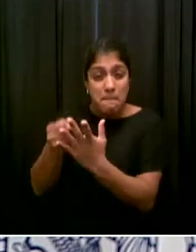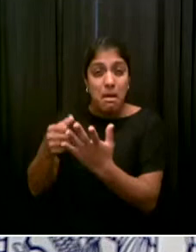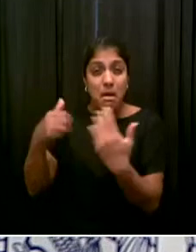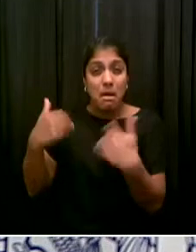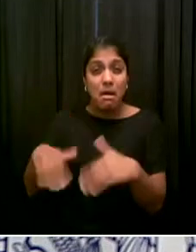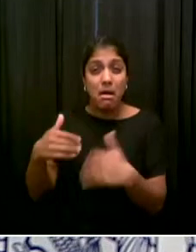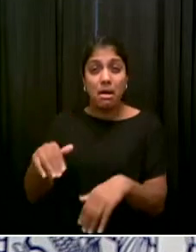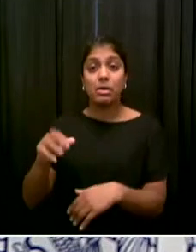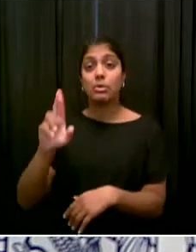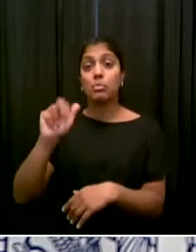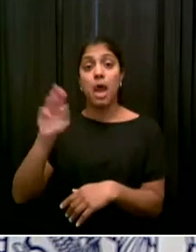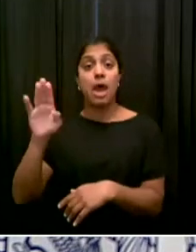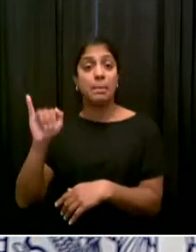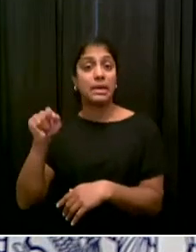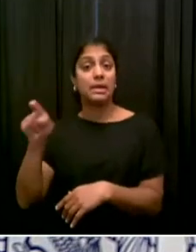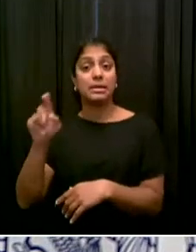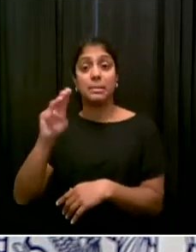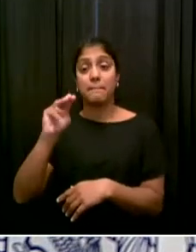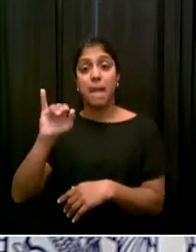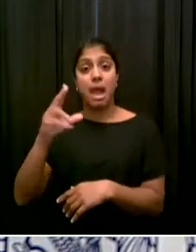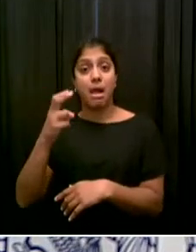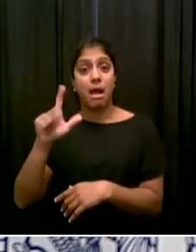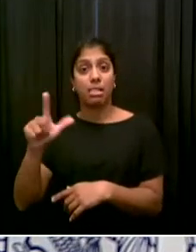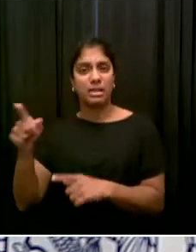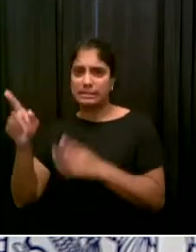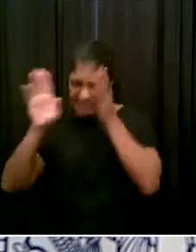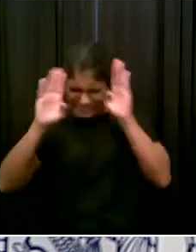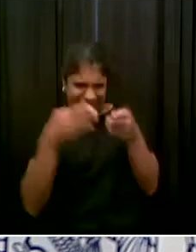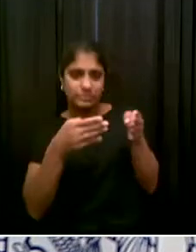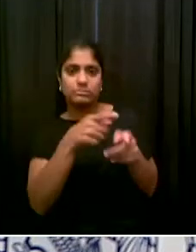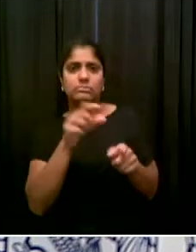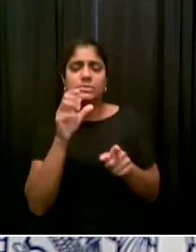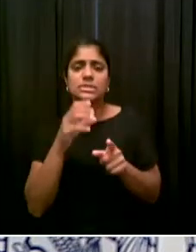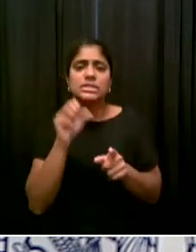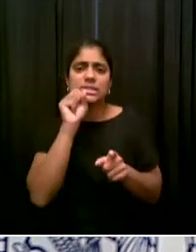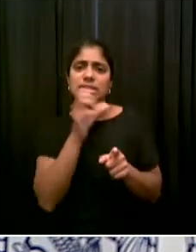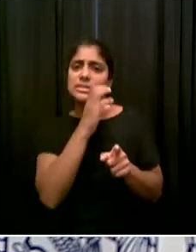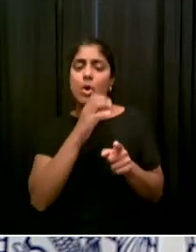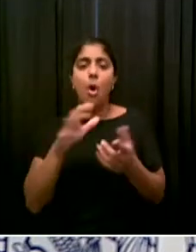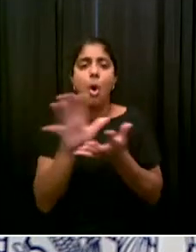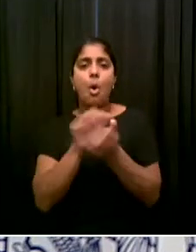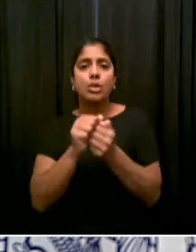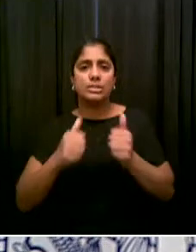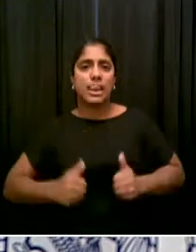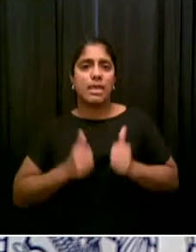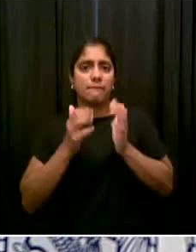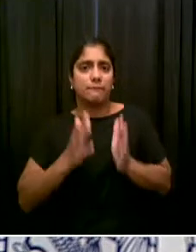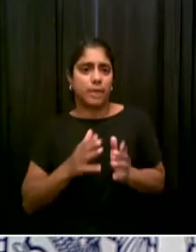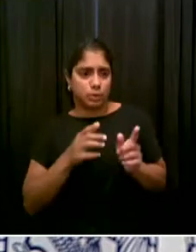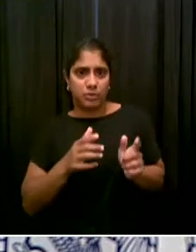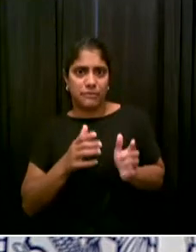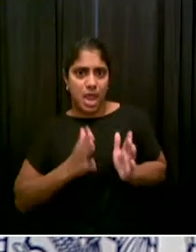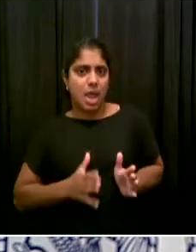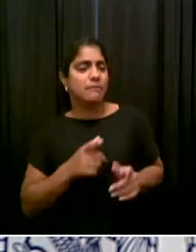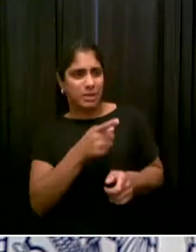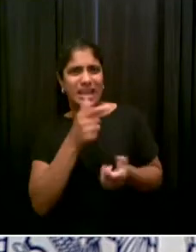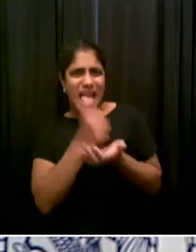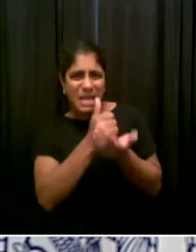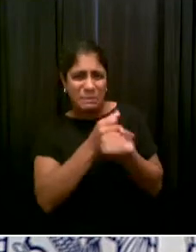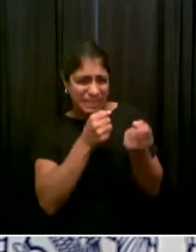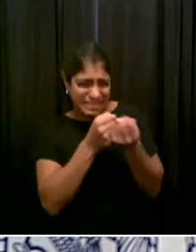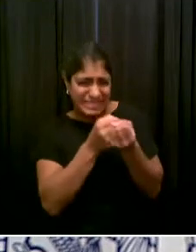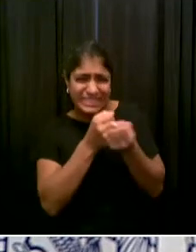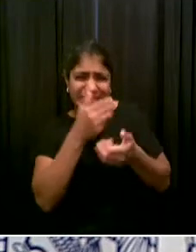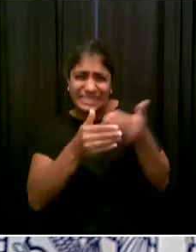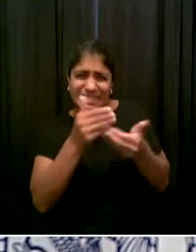in need. It made a big, big impact. So I want to take a moment to honor this extraordinary work and to